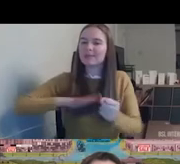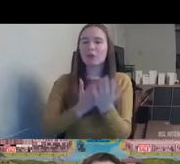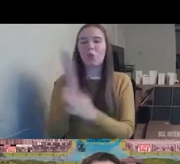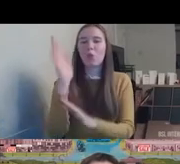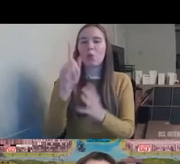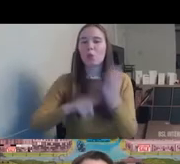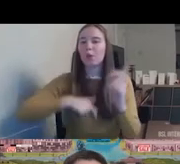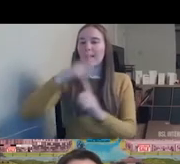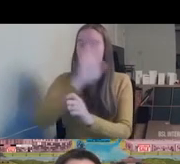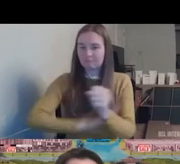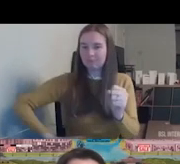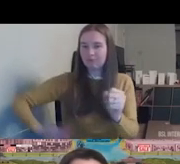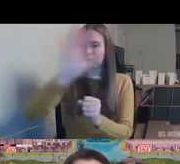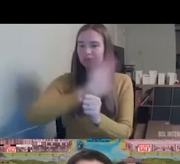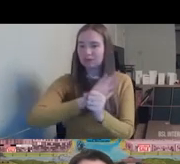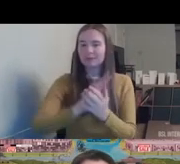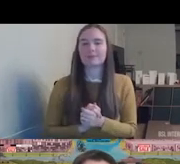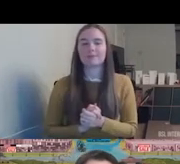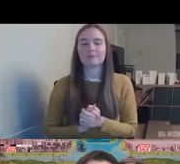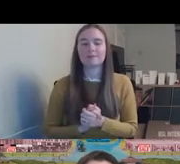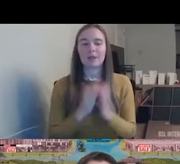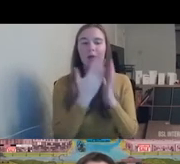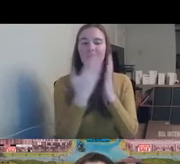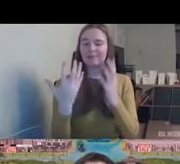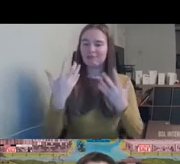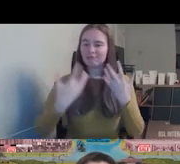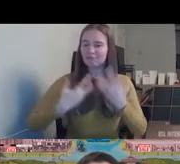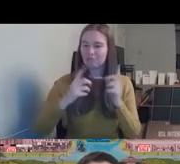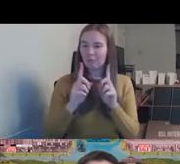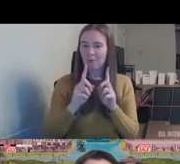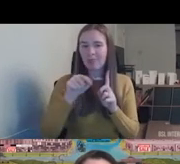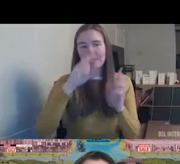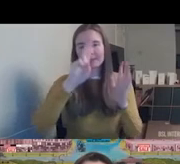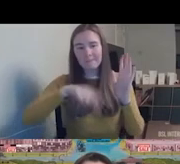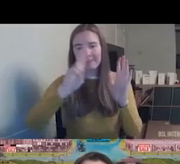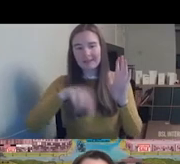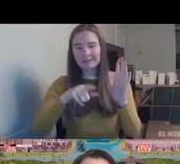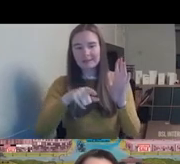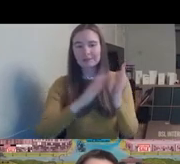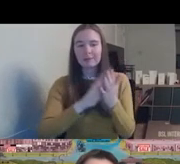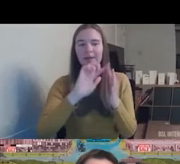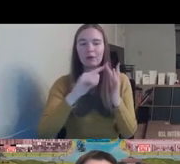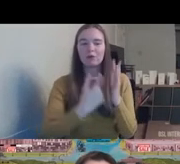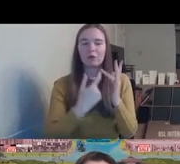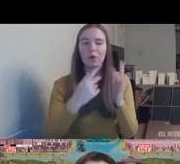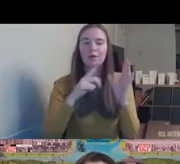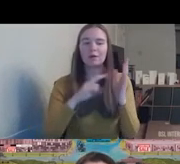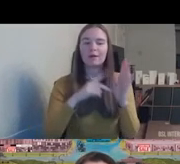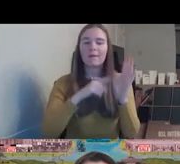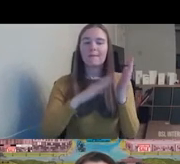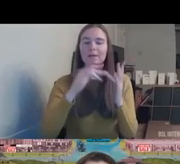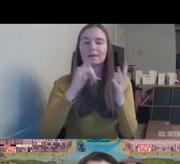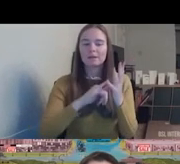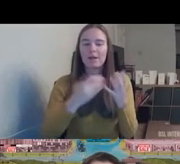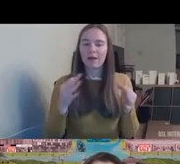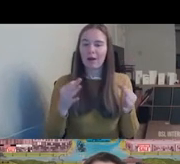And so our exhibition takes inspiration from this painting by Hieronymus Bosch called The Garden of Earthy Delights. And it uses